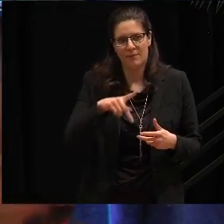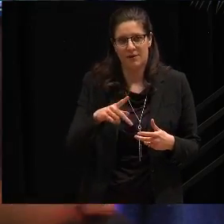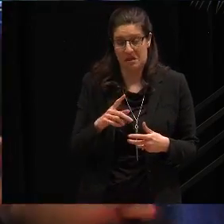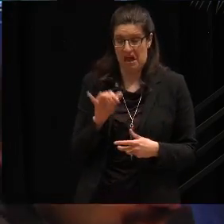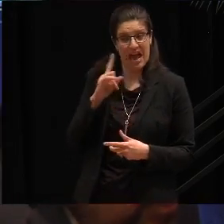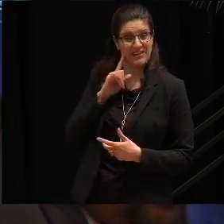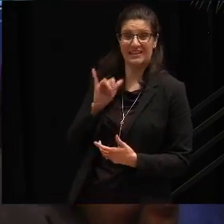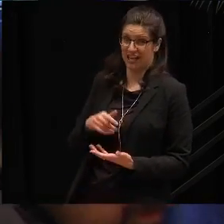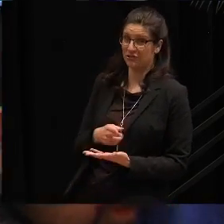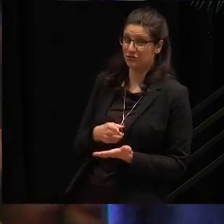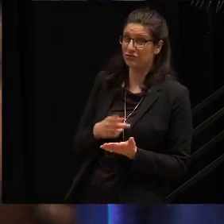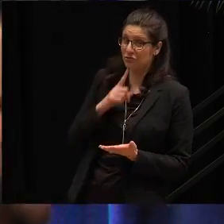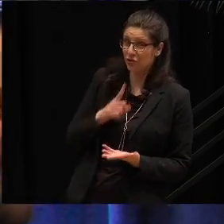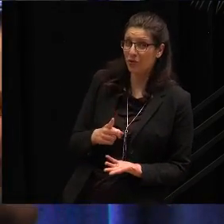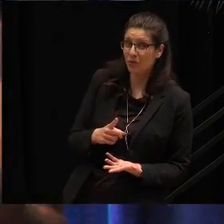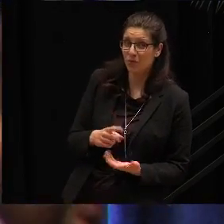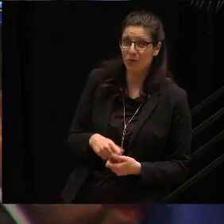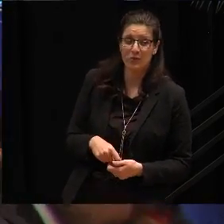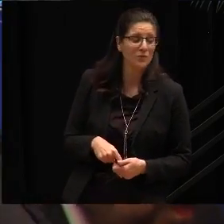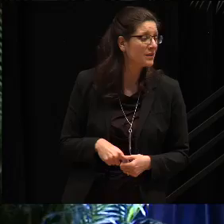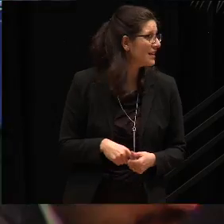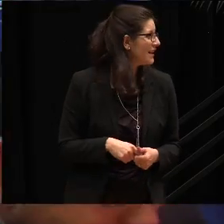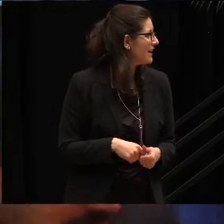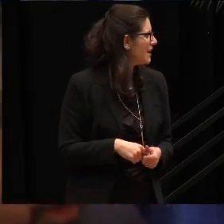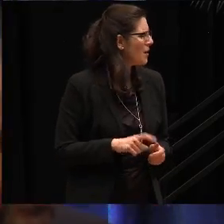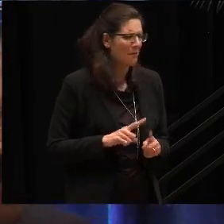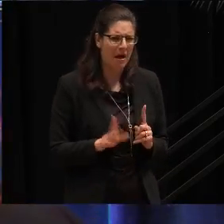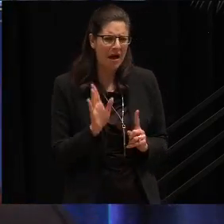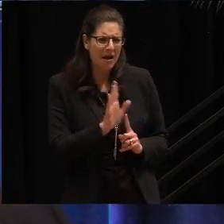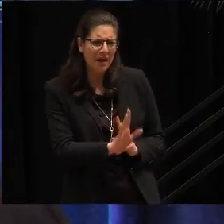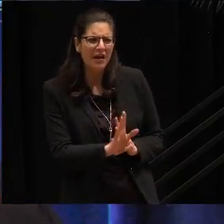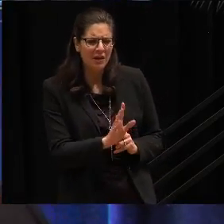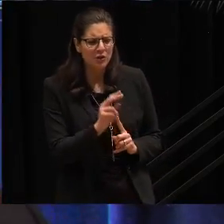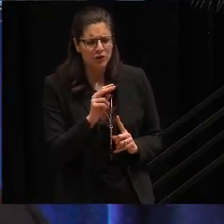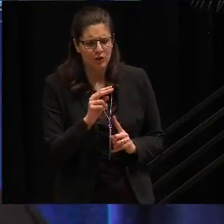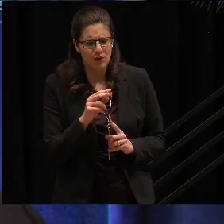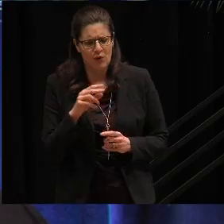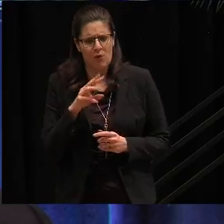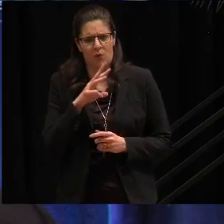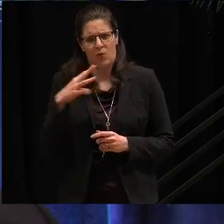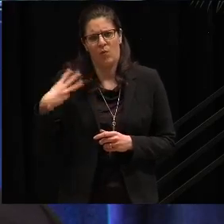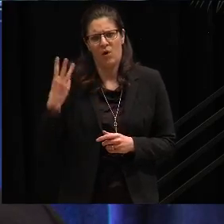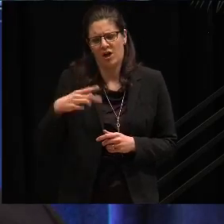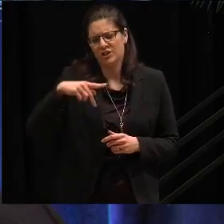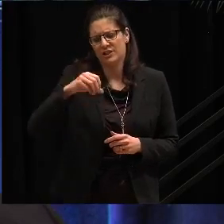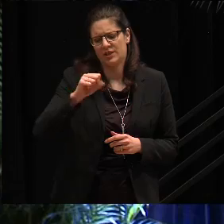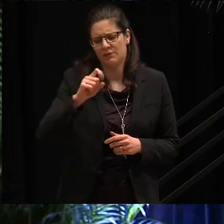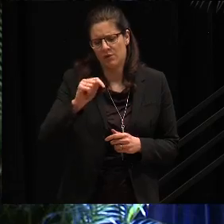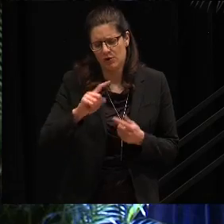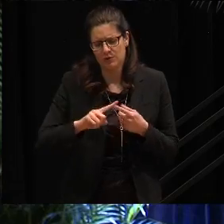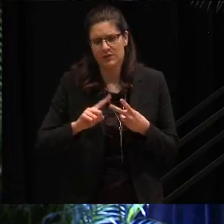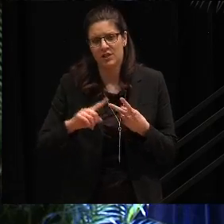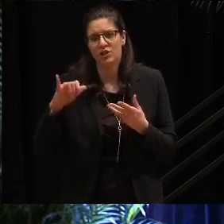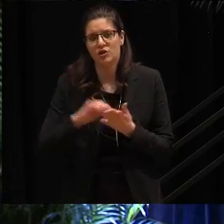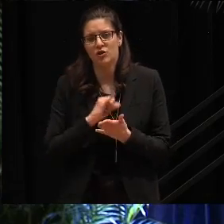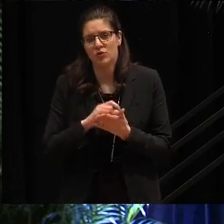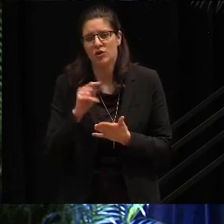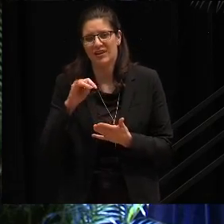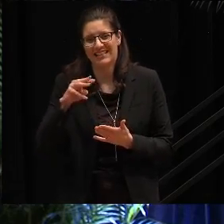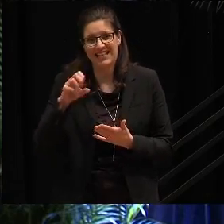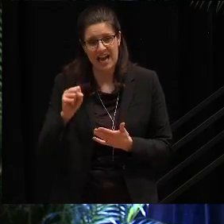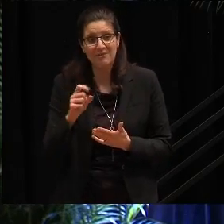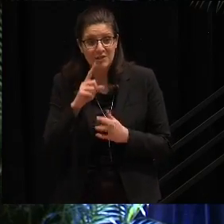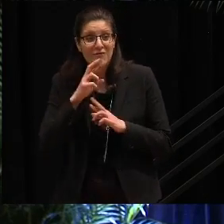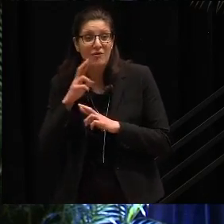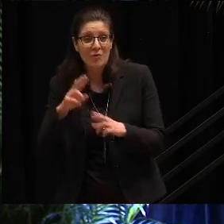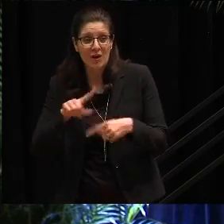President Trump. I mean, but I think that's... isn't it? I mean, I think the Washington Post and New York Times are doing a lot of valid reporting on legitimate stories, are they